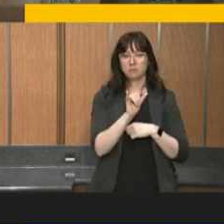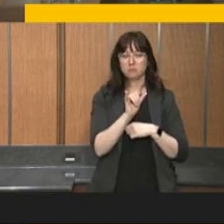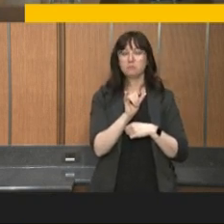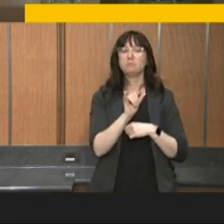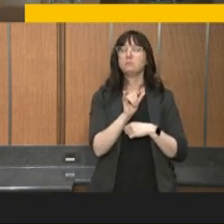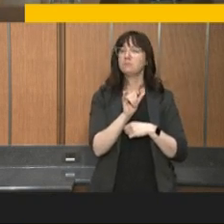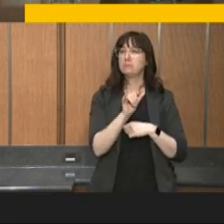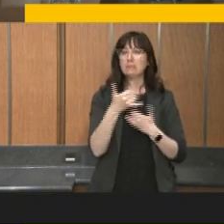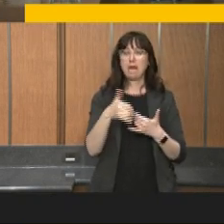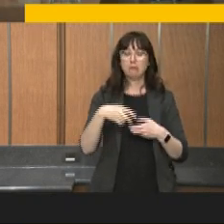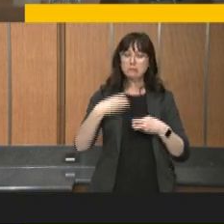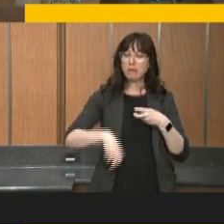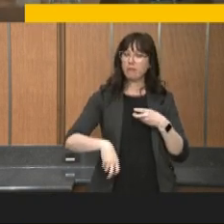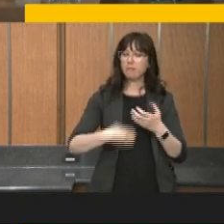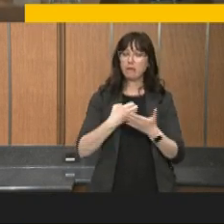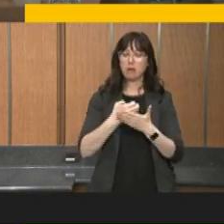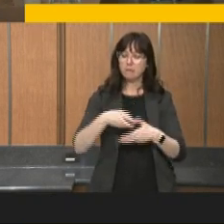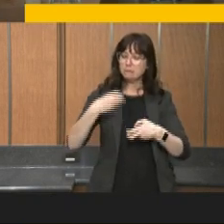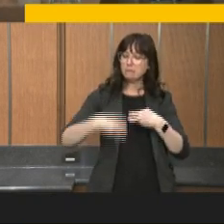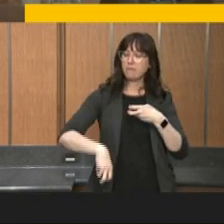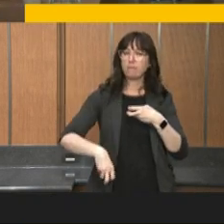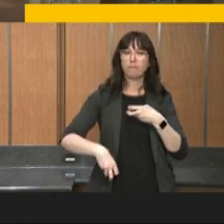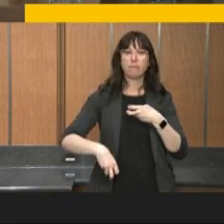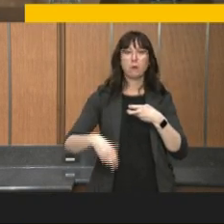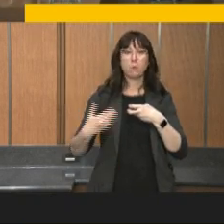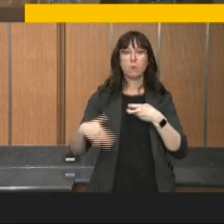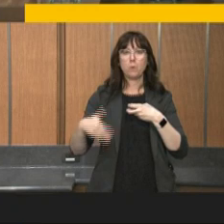tough times, economically speaking, as well.